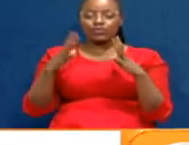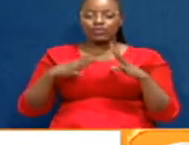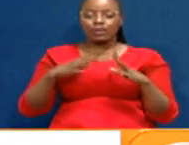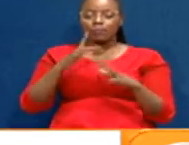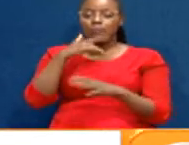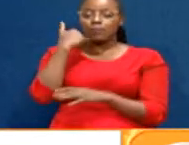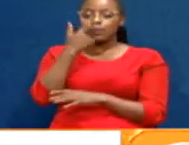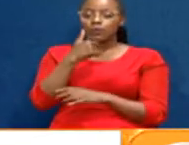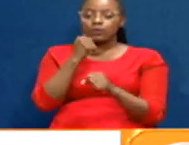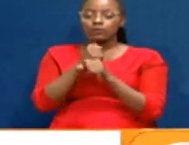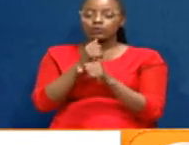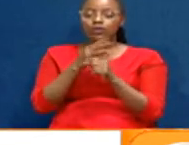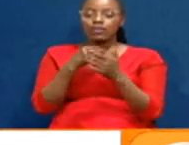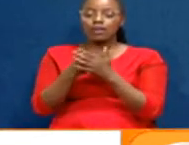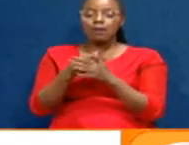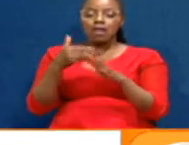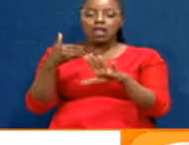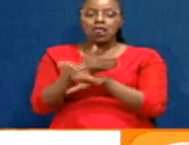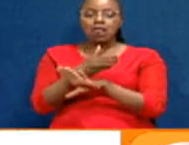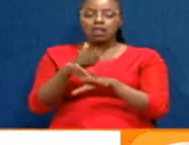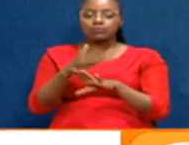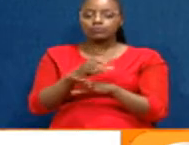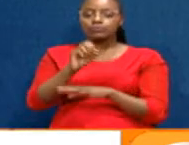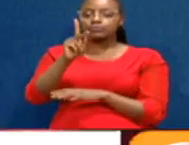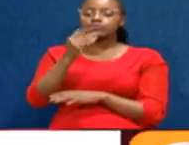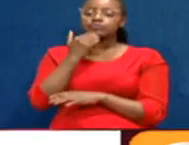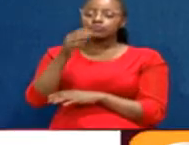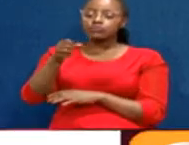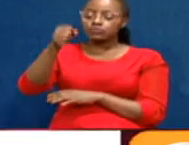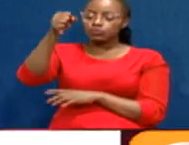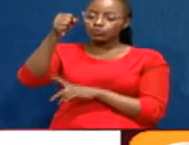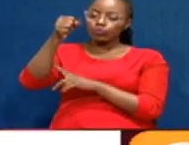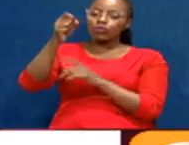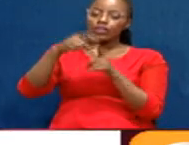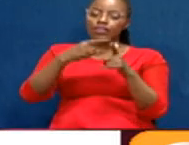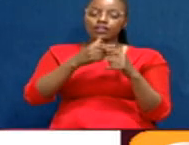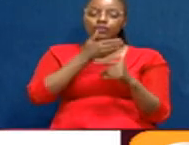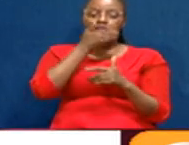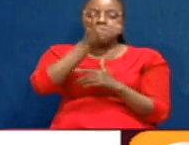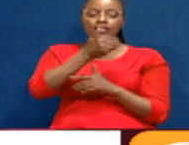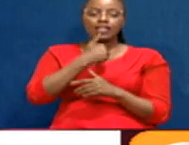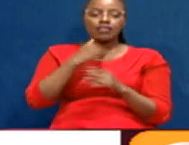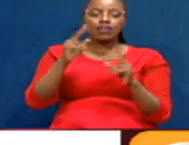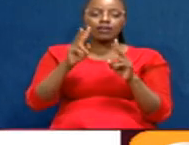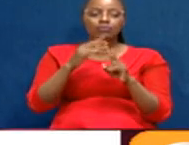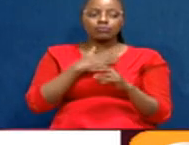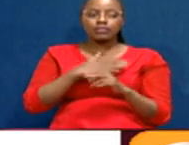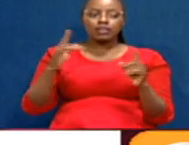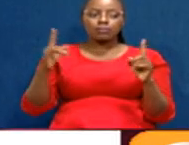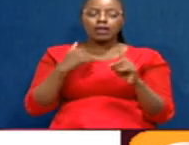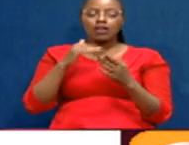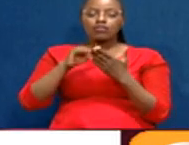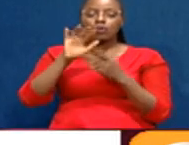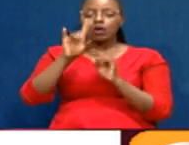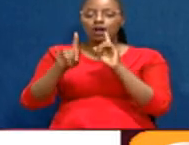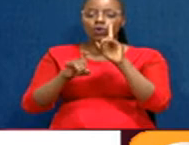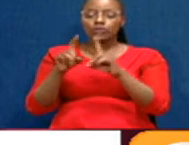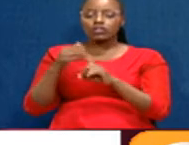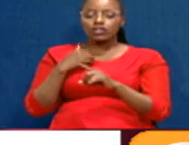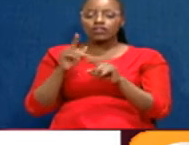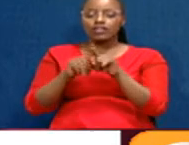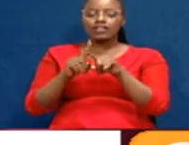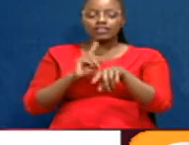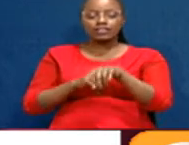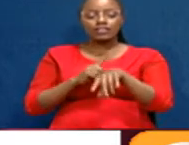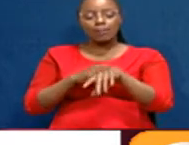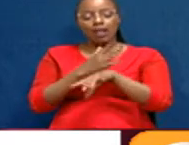people who do money laundering? Okay, thank you. We'll pause there and get some reactions to my panelists. Please be brief. You can see there are more questions here, and